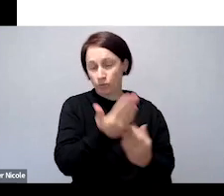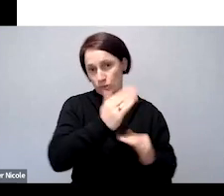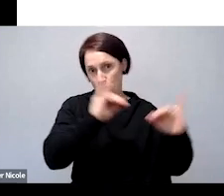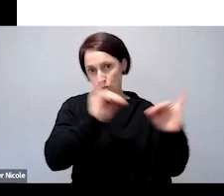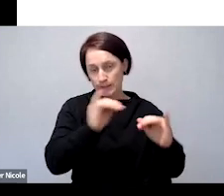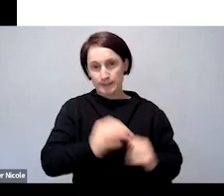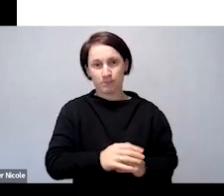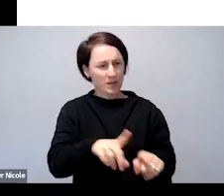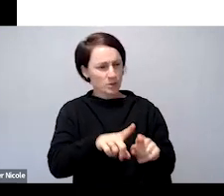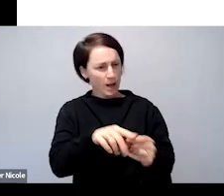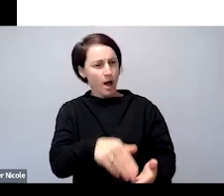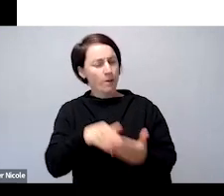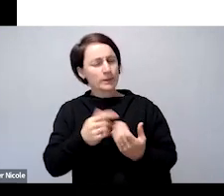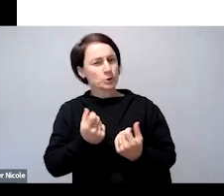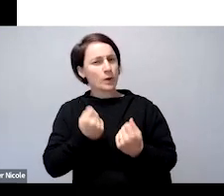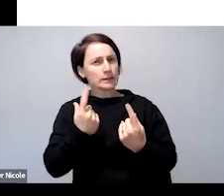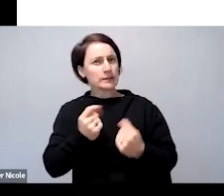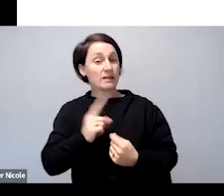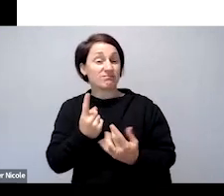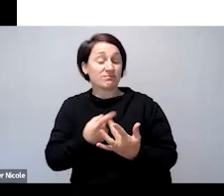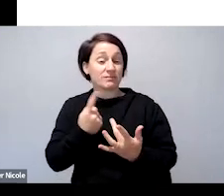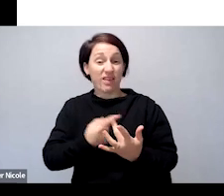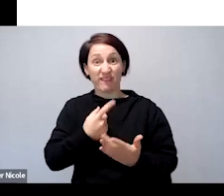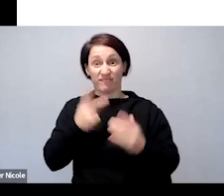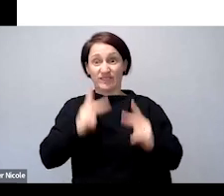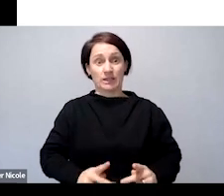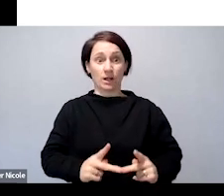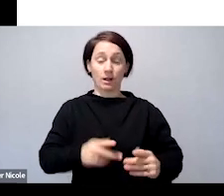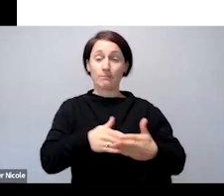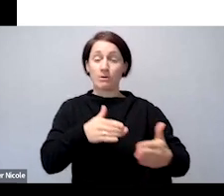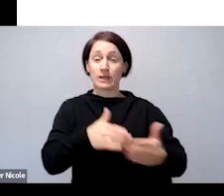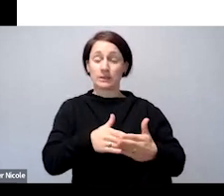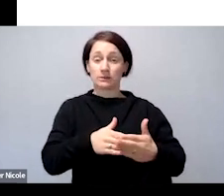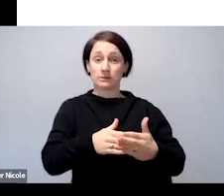us to identify the structural barriers and really help us